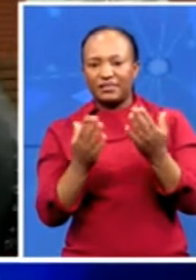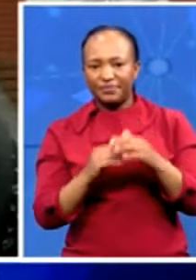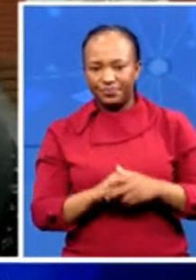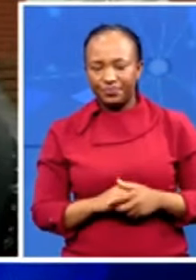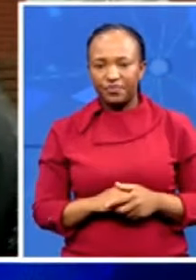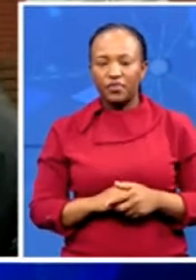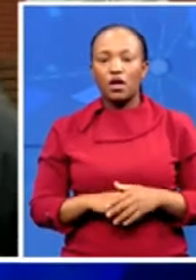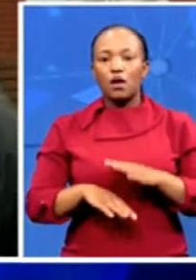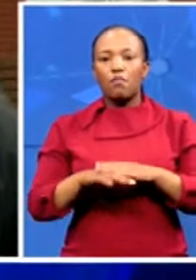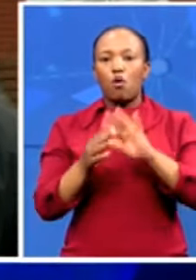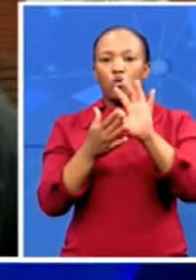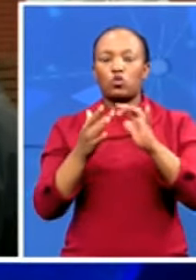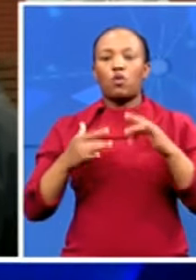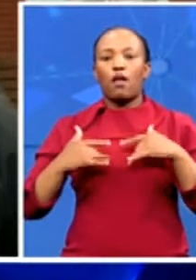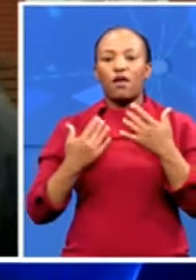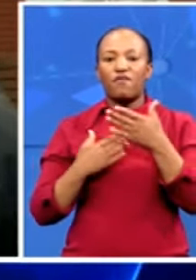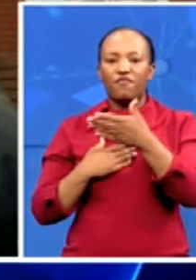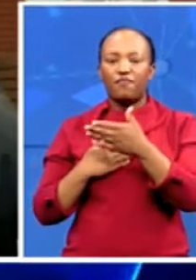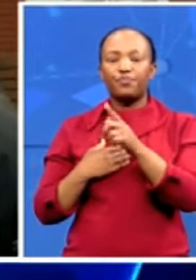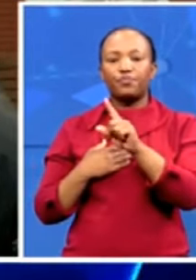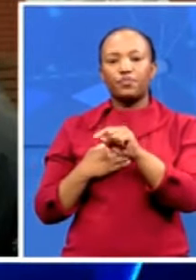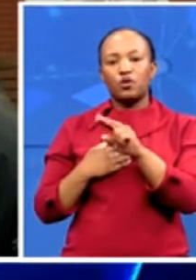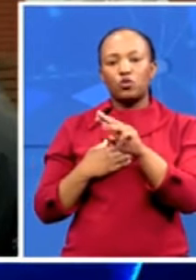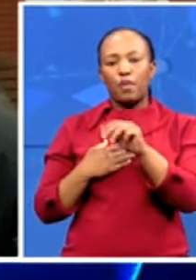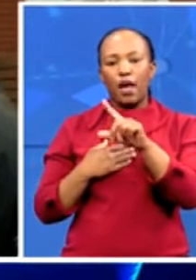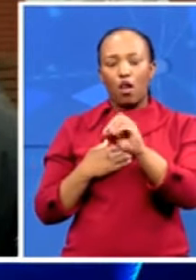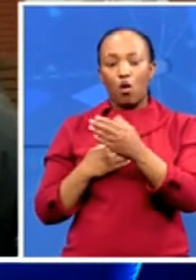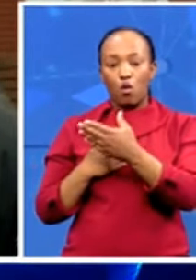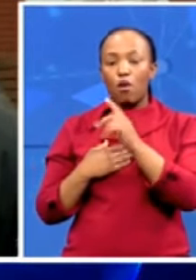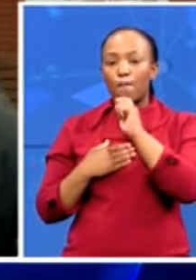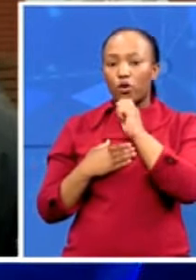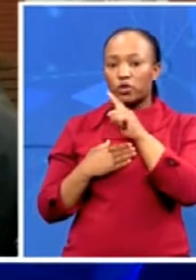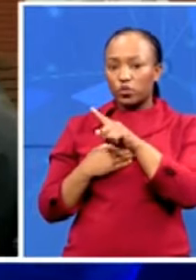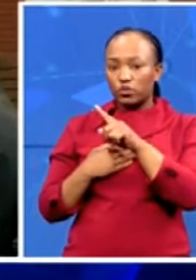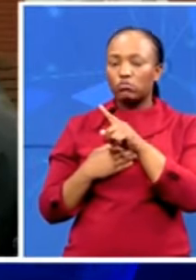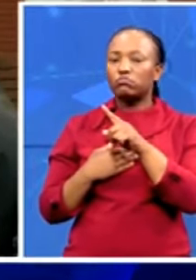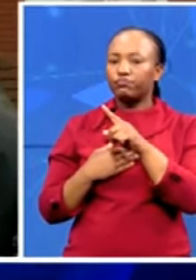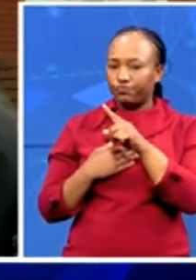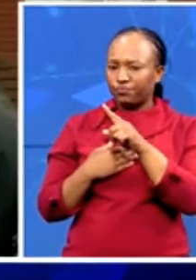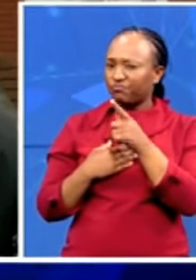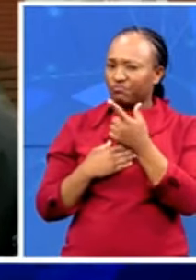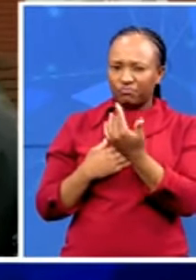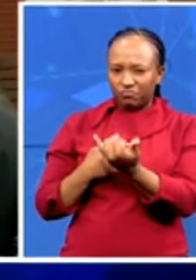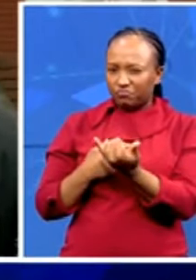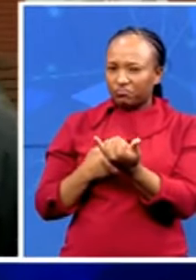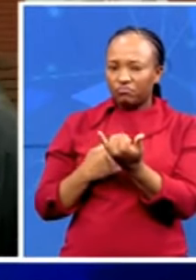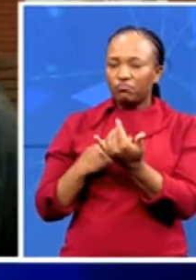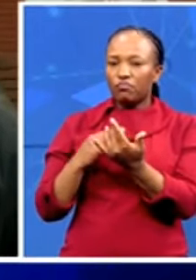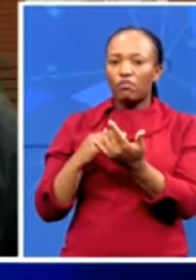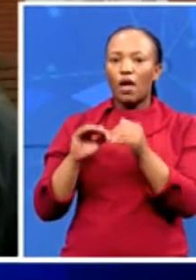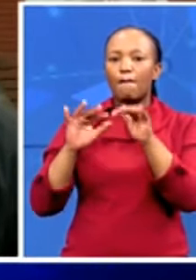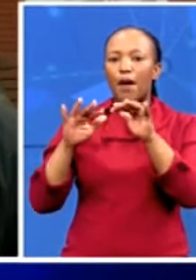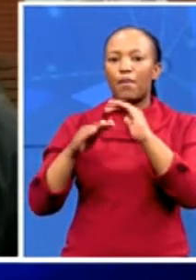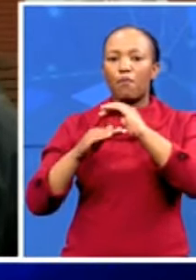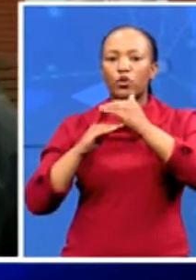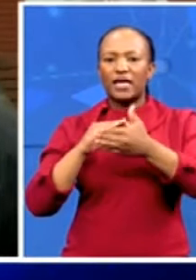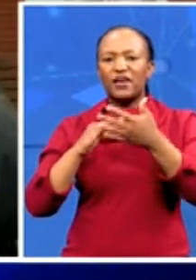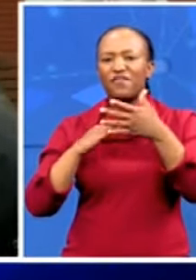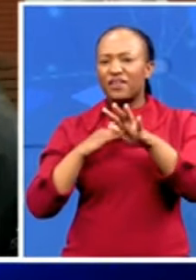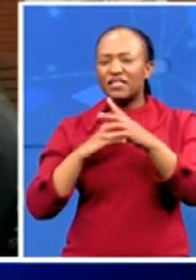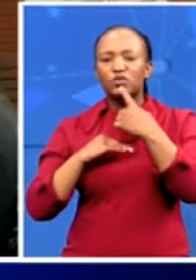Tumelo Machogo. Very good morning to you, Tumelo. What is the Public Protector's Office saying about